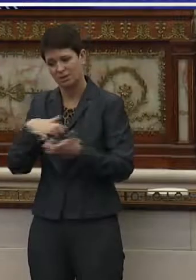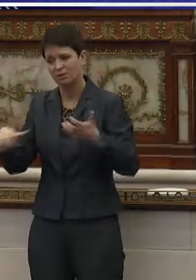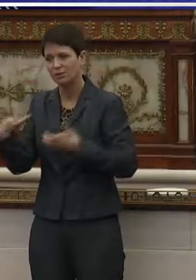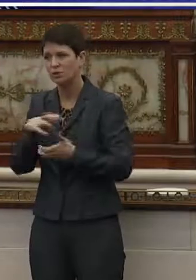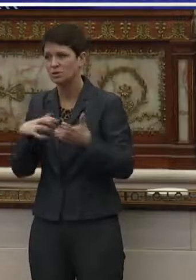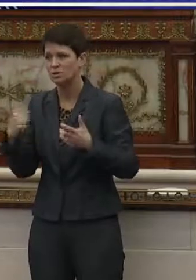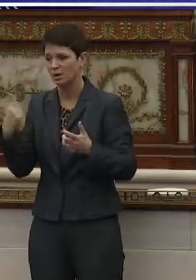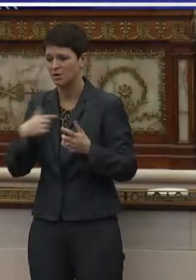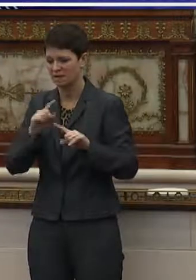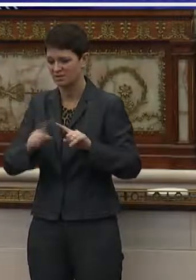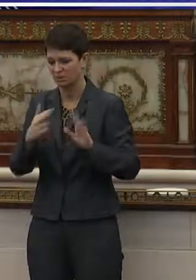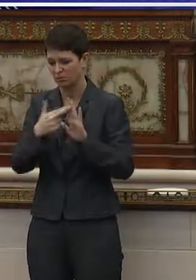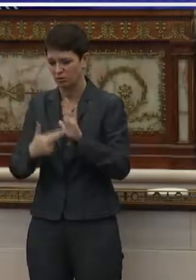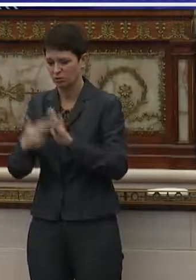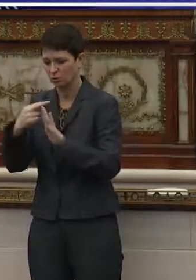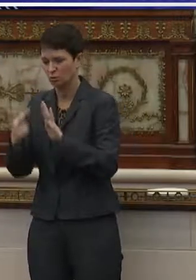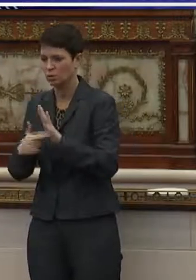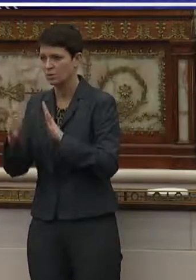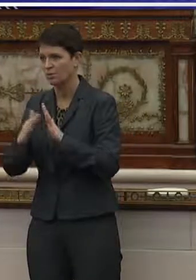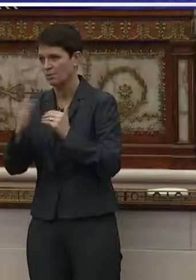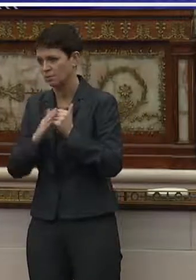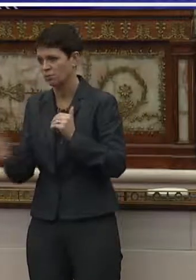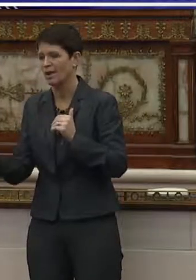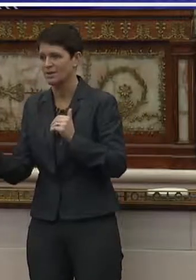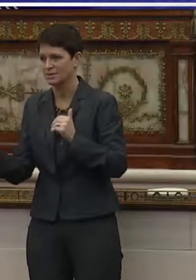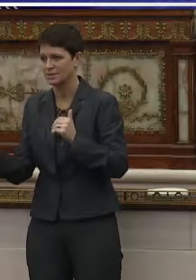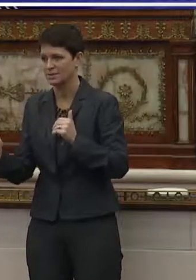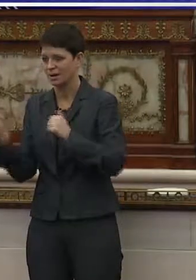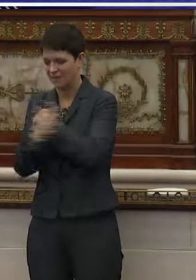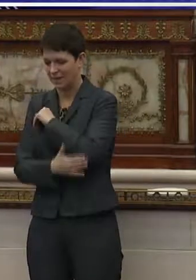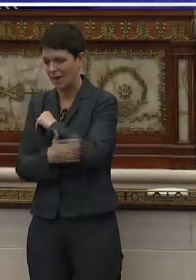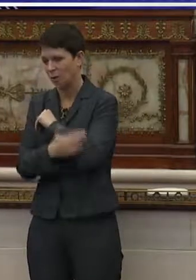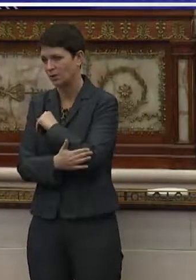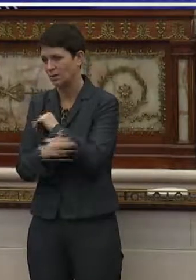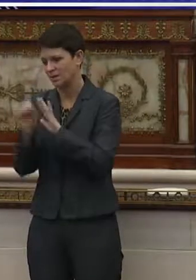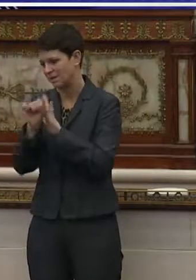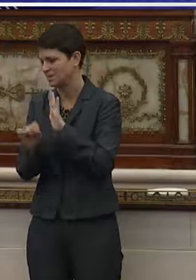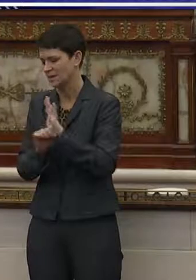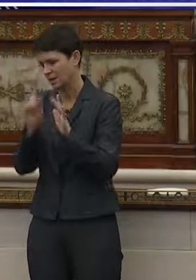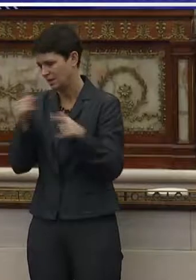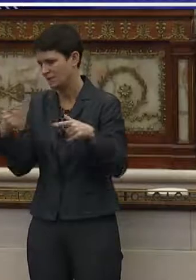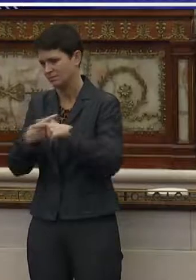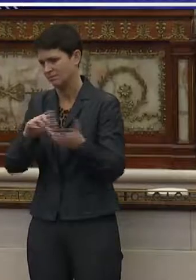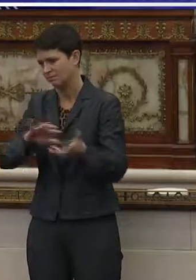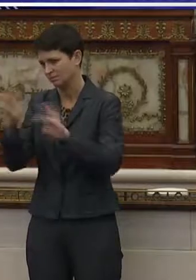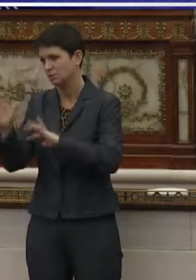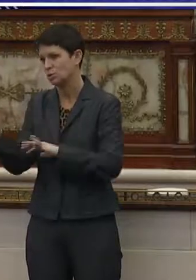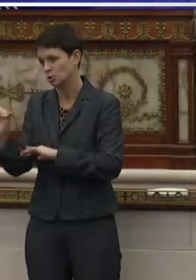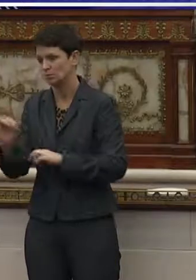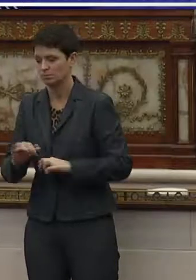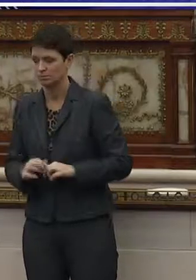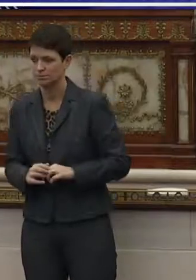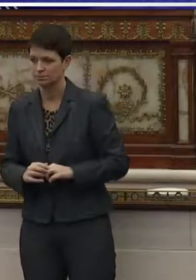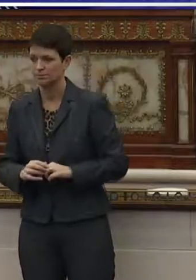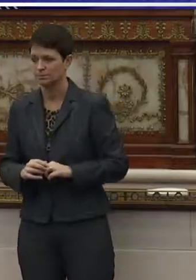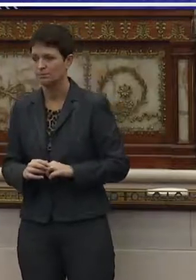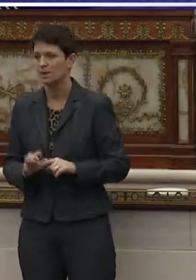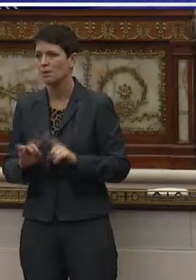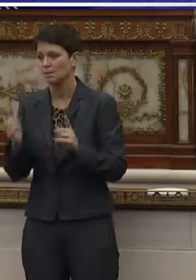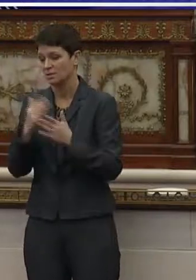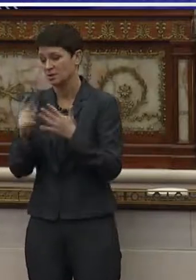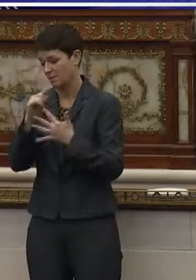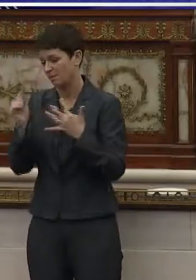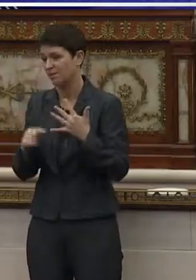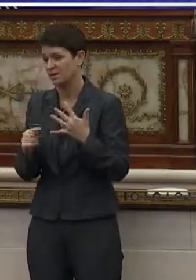always having different rules from the rest of the counties and the Commonwealth causes that confusion too. And some of